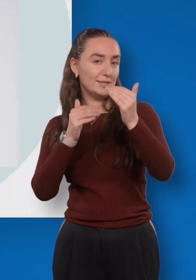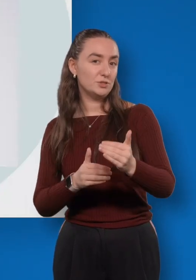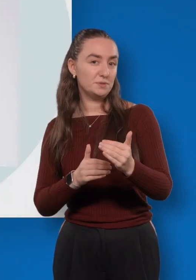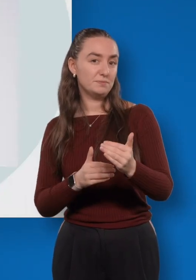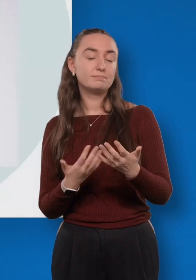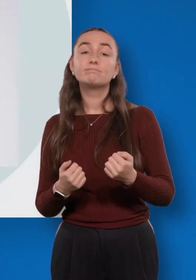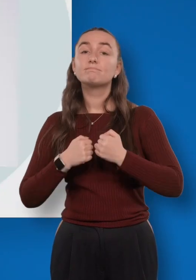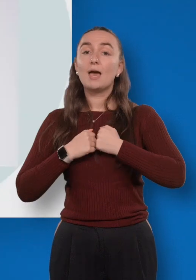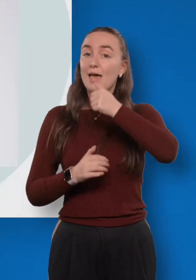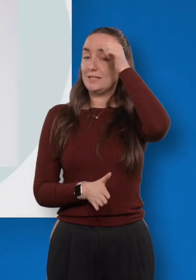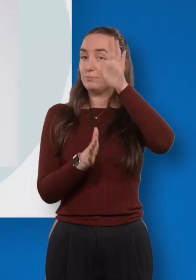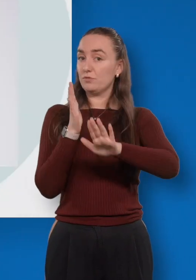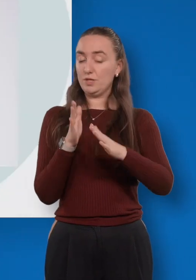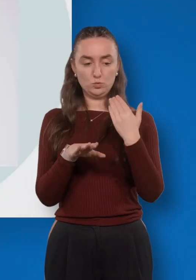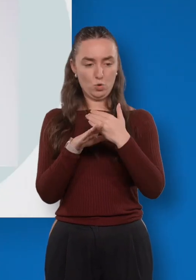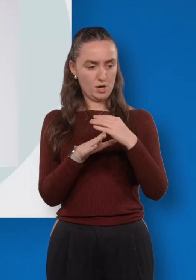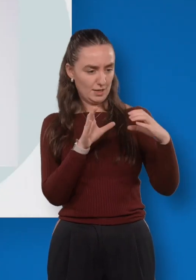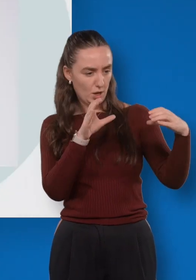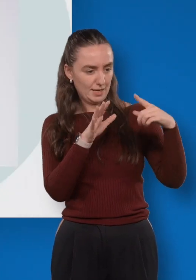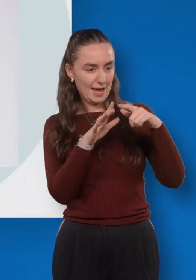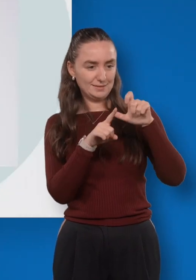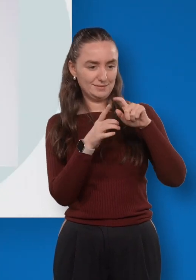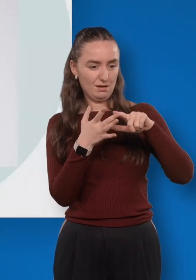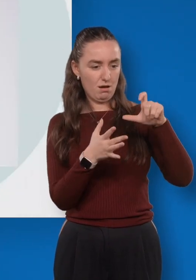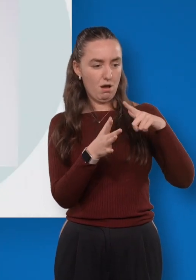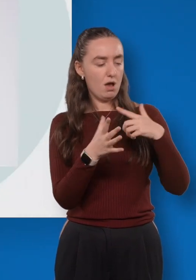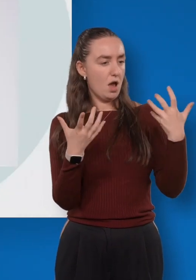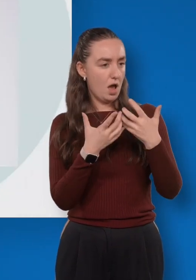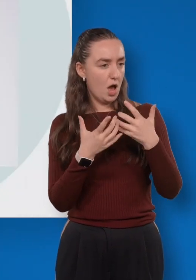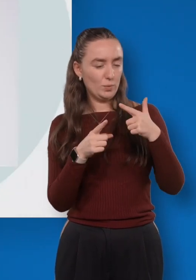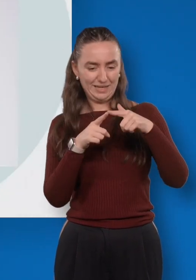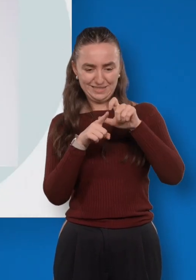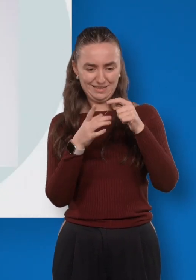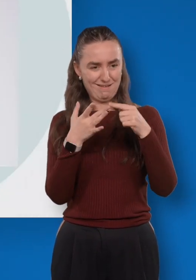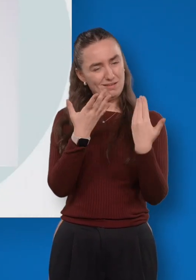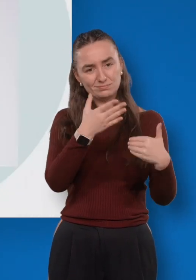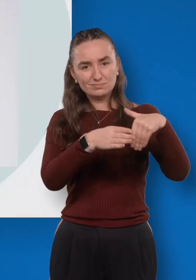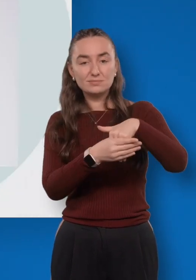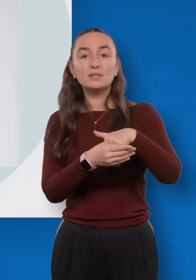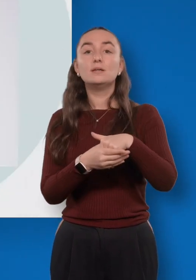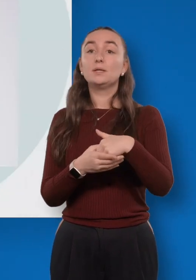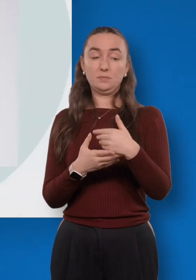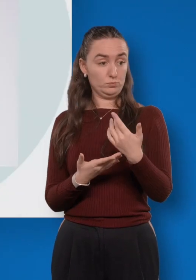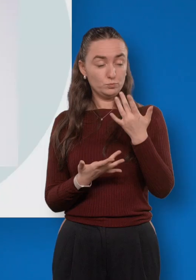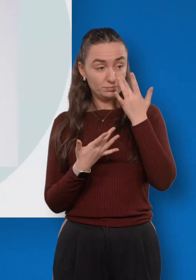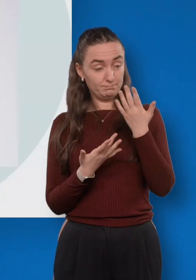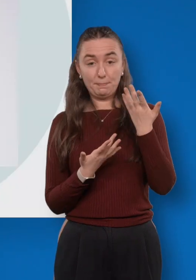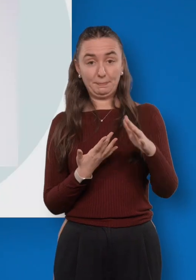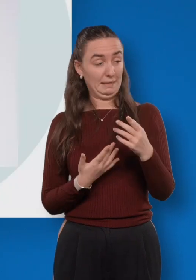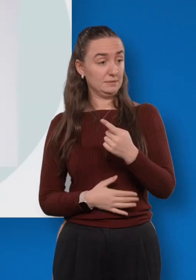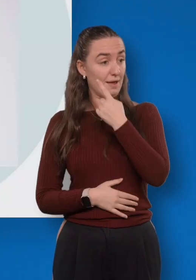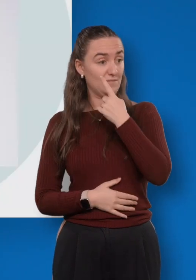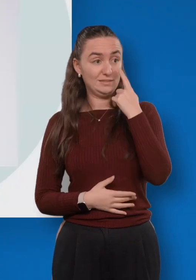working with the Caucus and thinking about how we can embed EDI, we've now seen translated into funders' requirements. So many funders actually